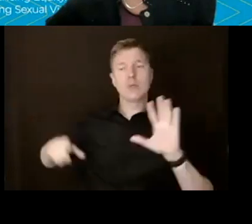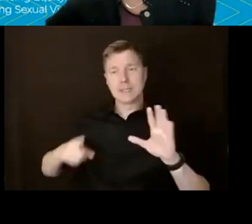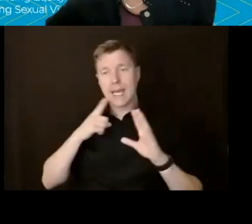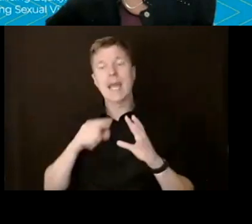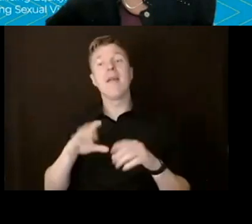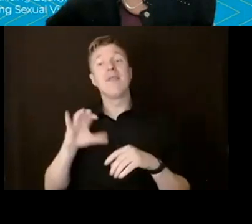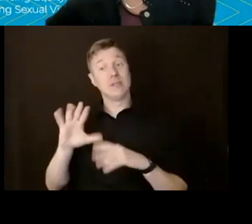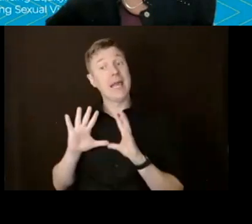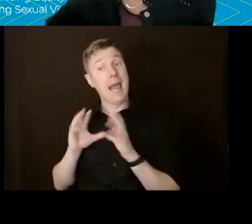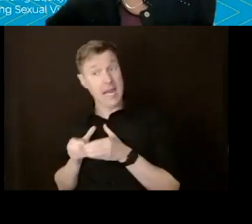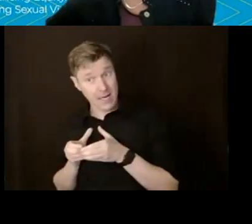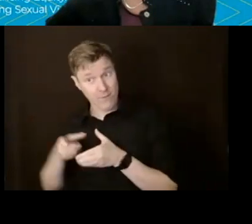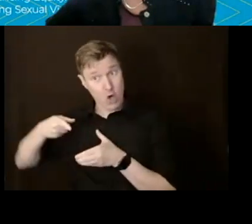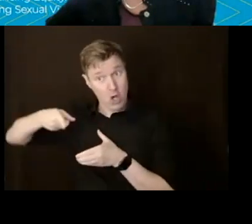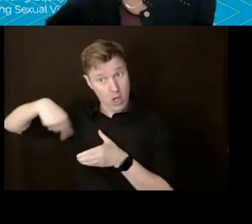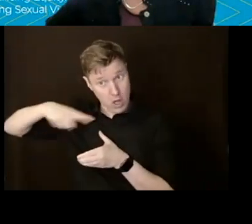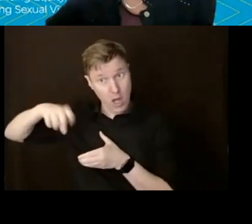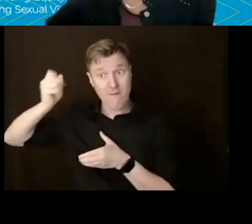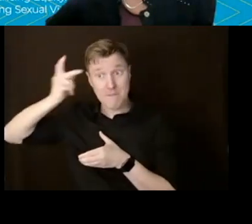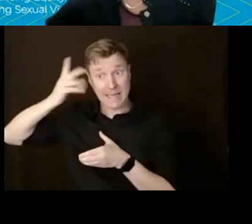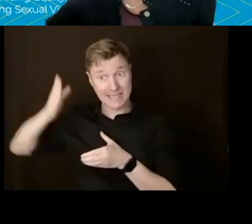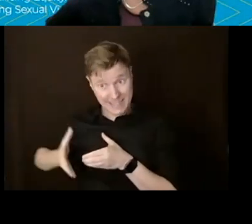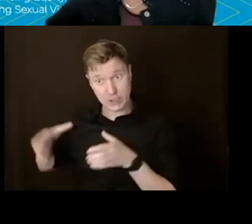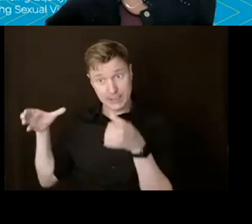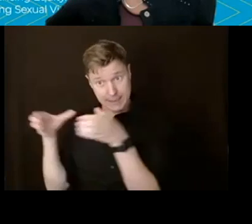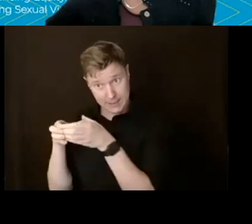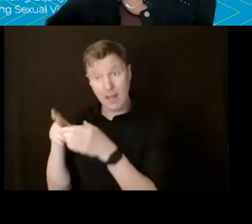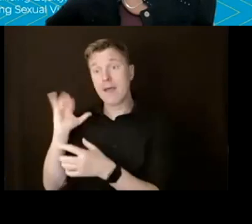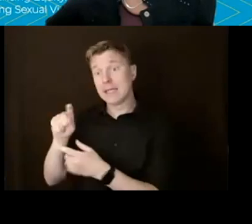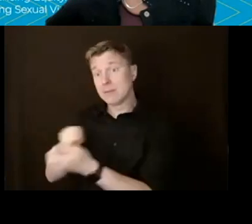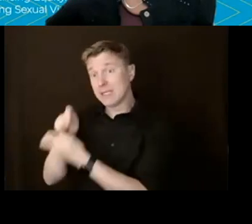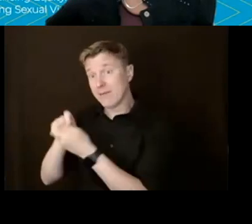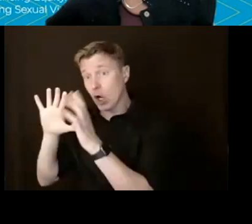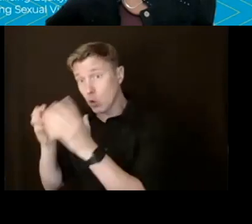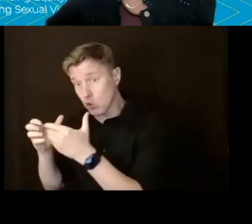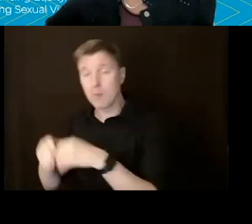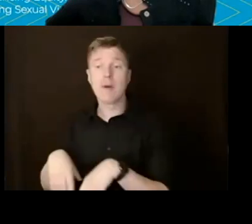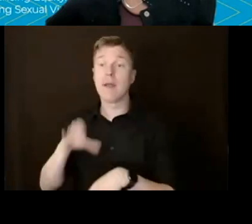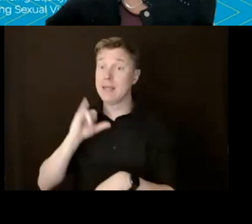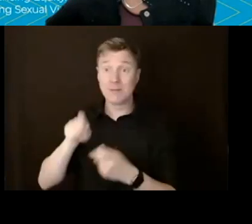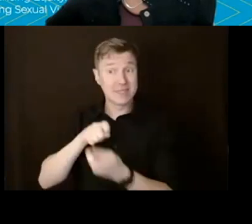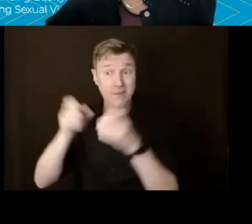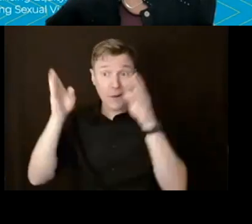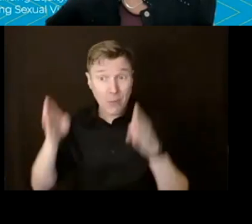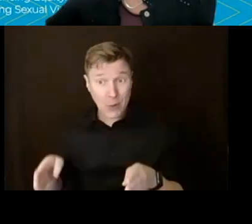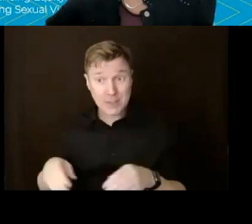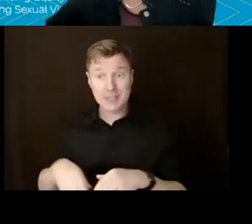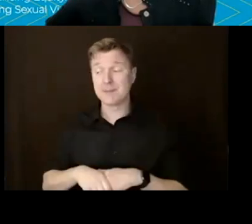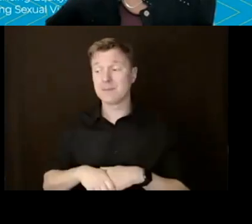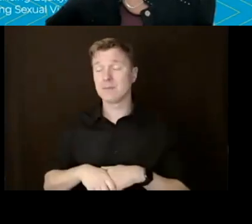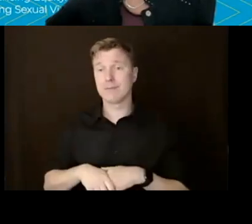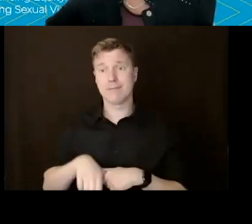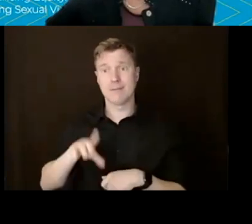of politicians, a group of politicians, this particular group, this particular person has